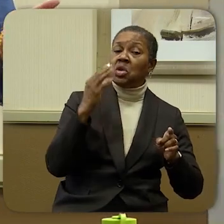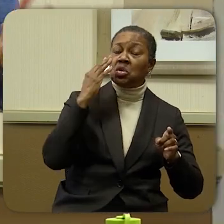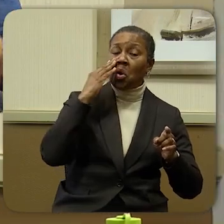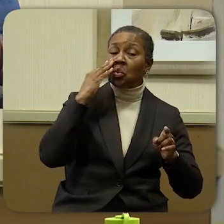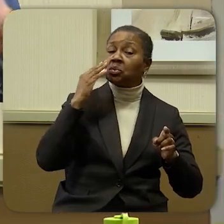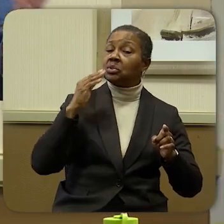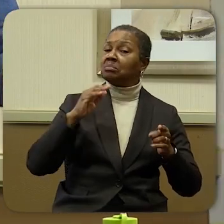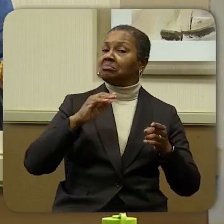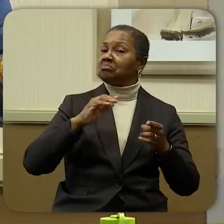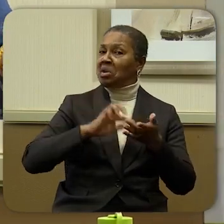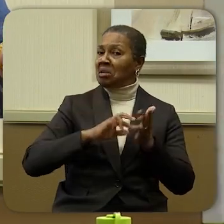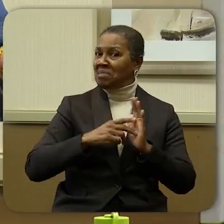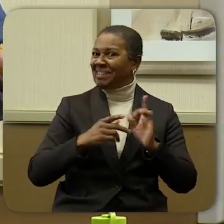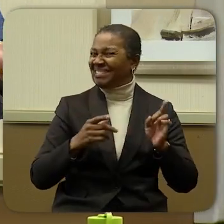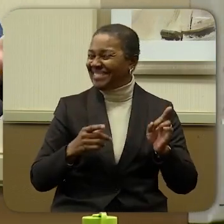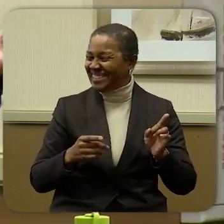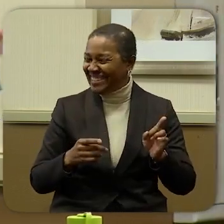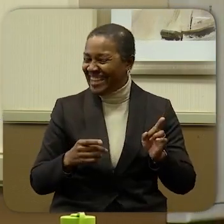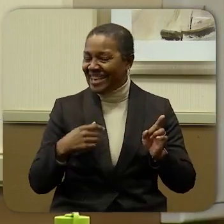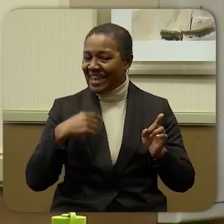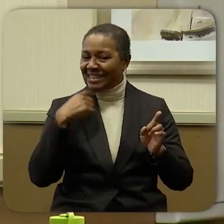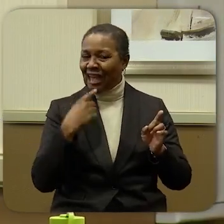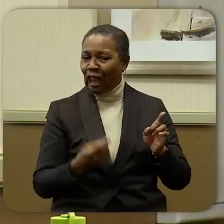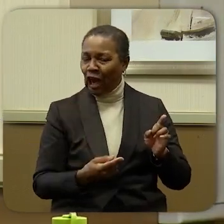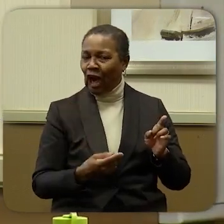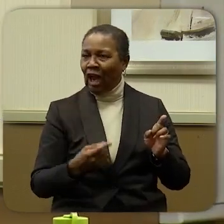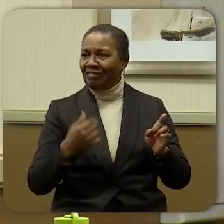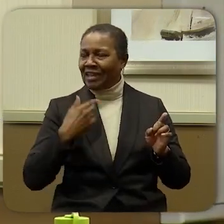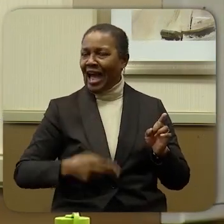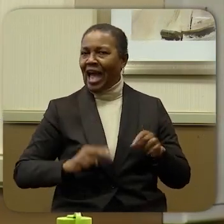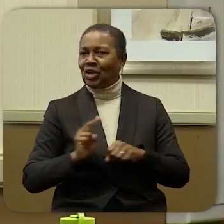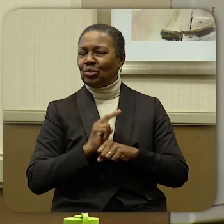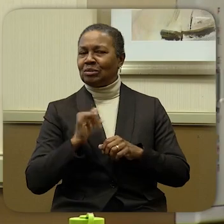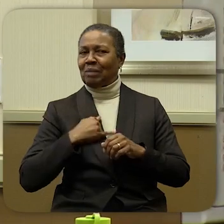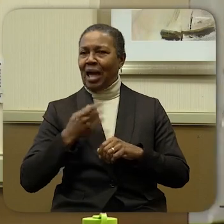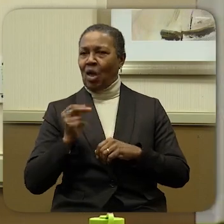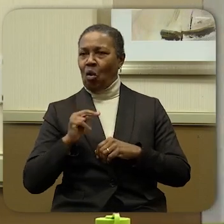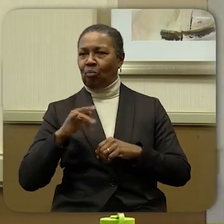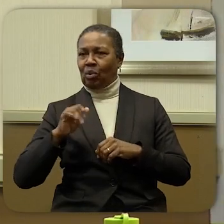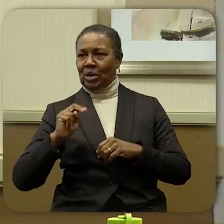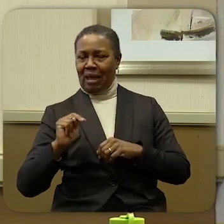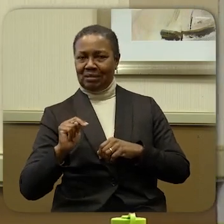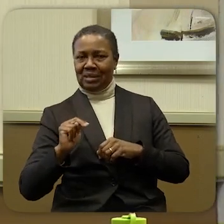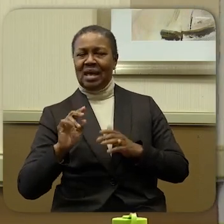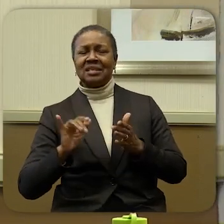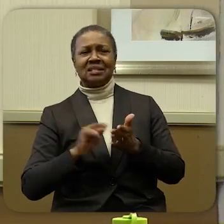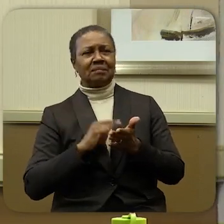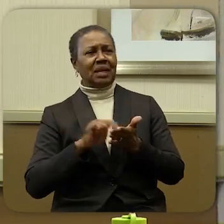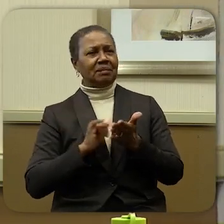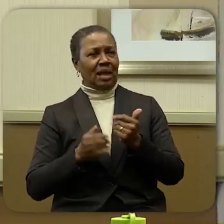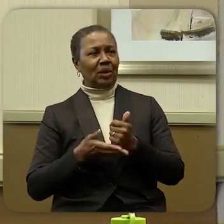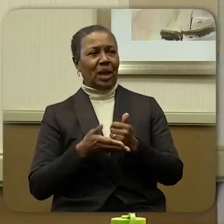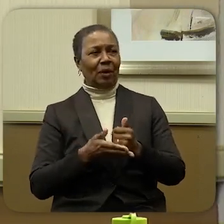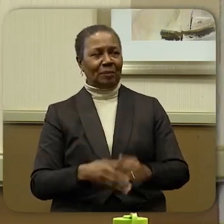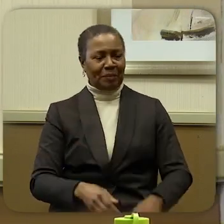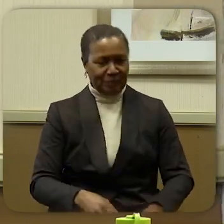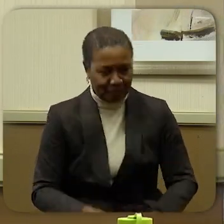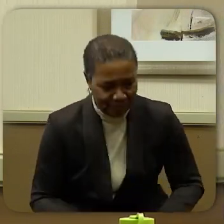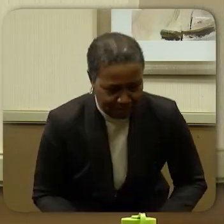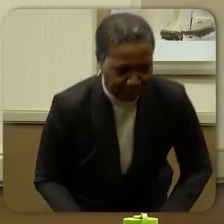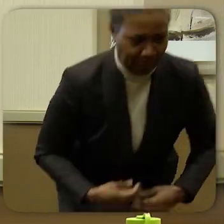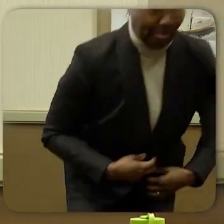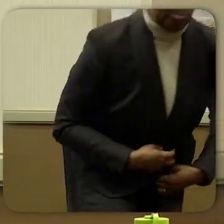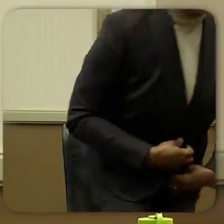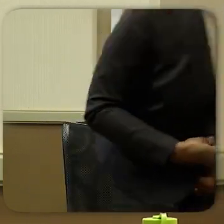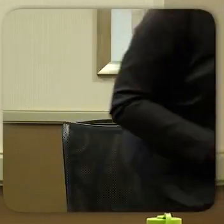a pronoun is, and so I can tell her, that I use they, them pronouns. Sometimes that kind of thing. Yeah. I know